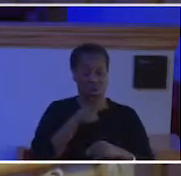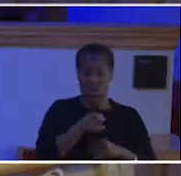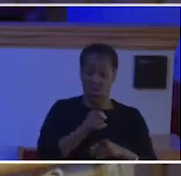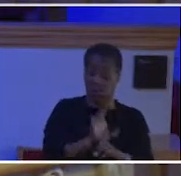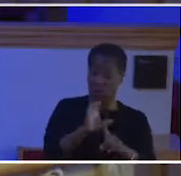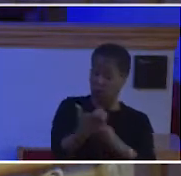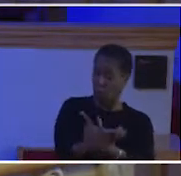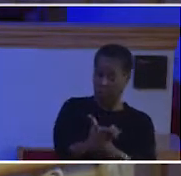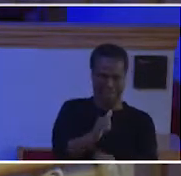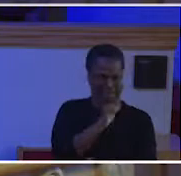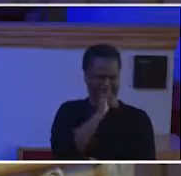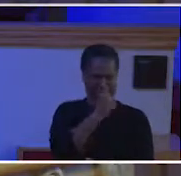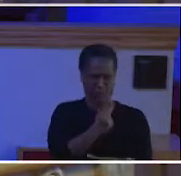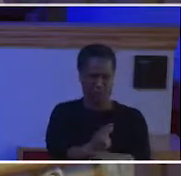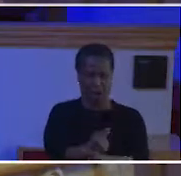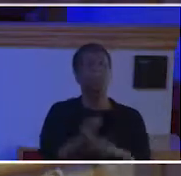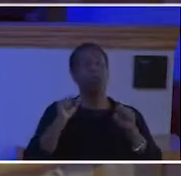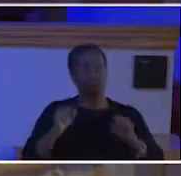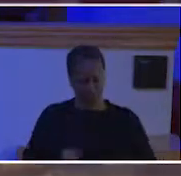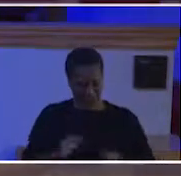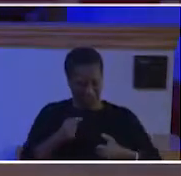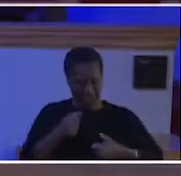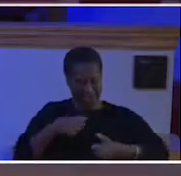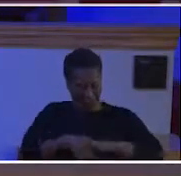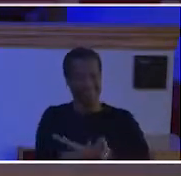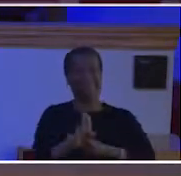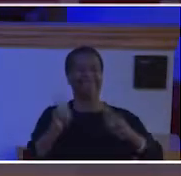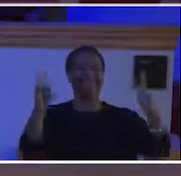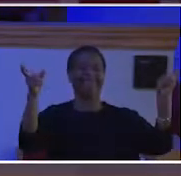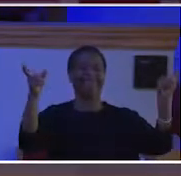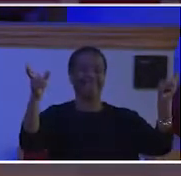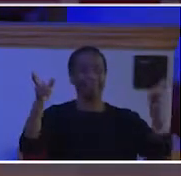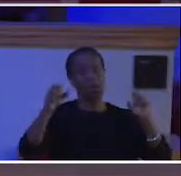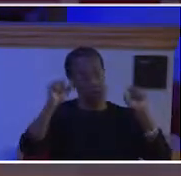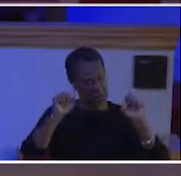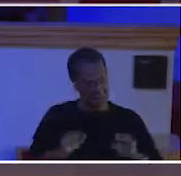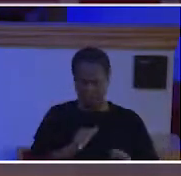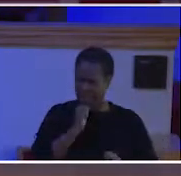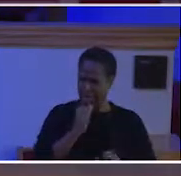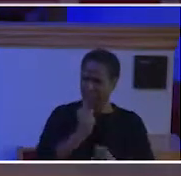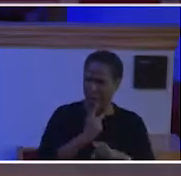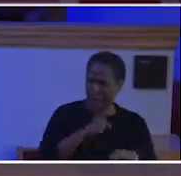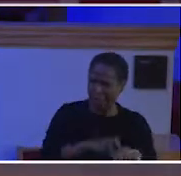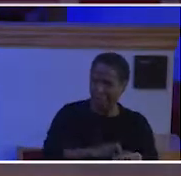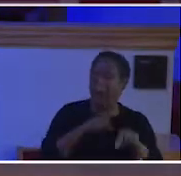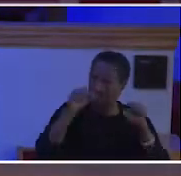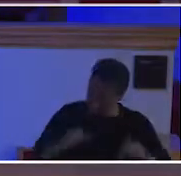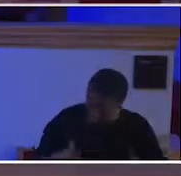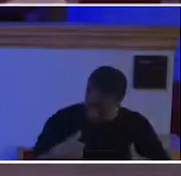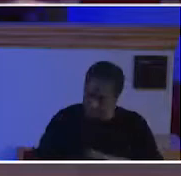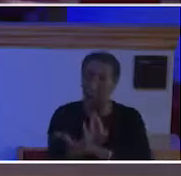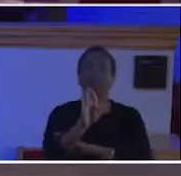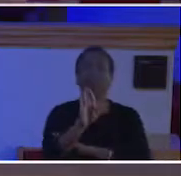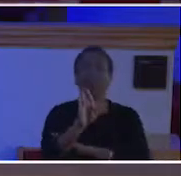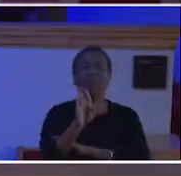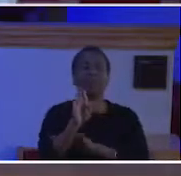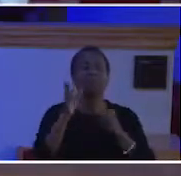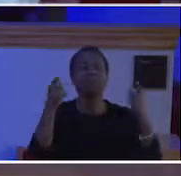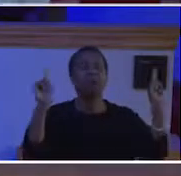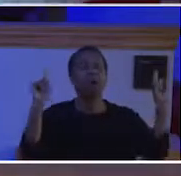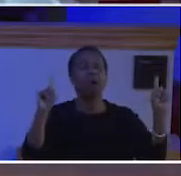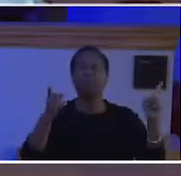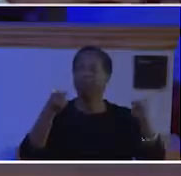not right. You can produce when it's not the optimum time. You can give birth to